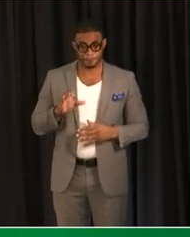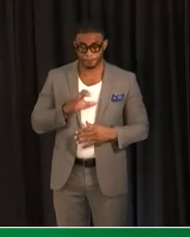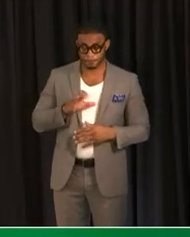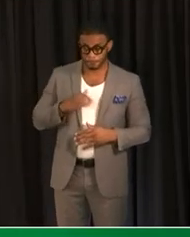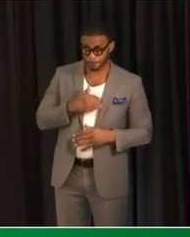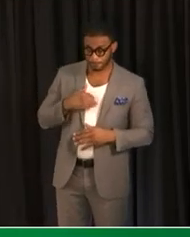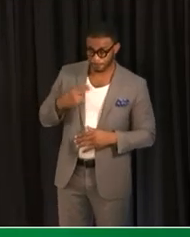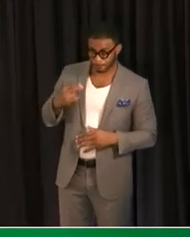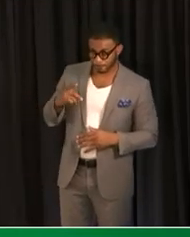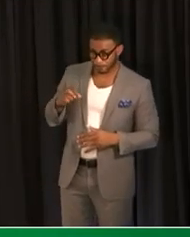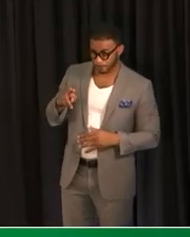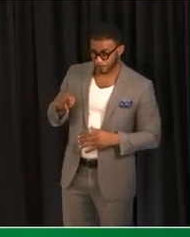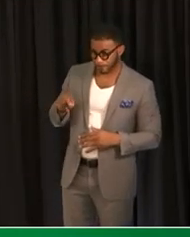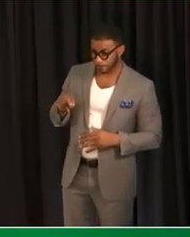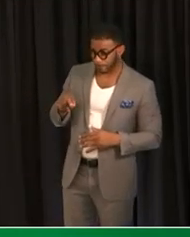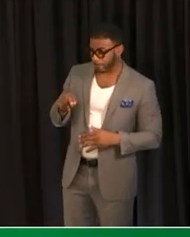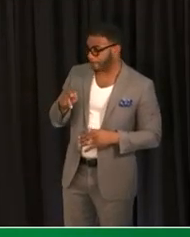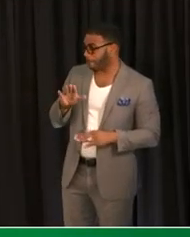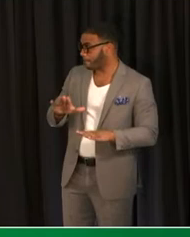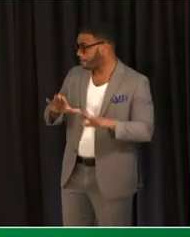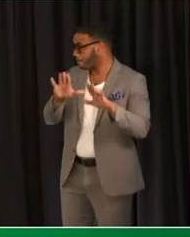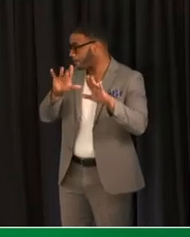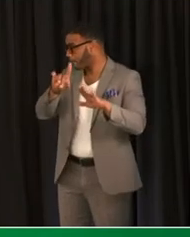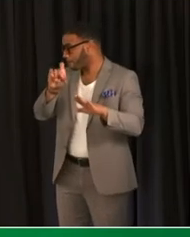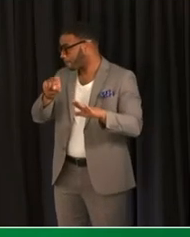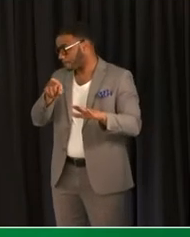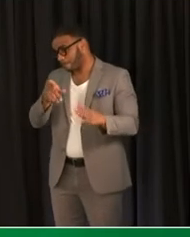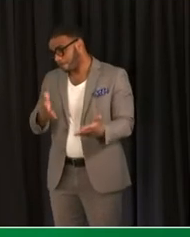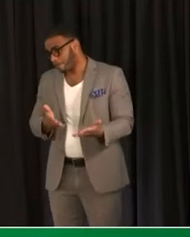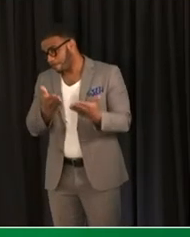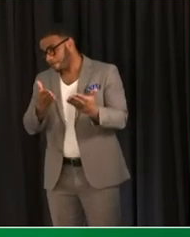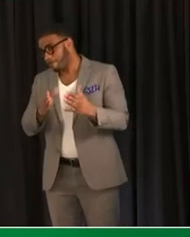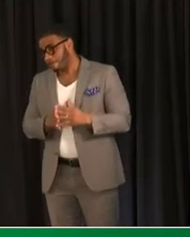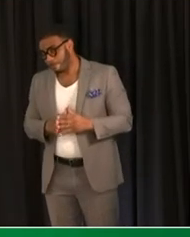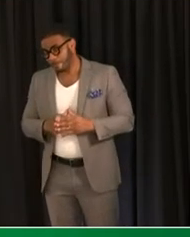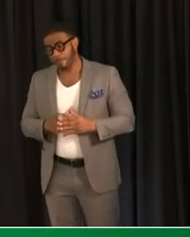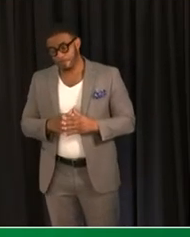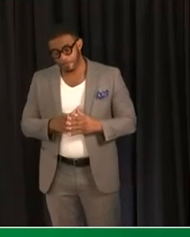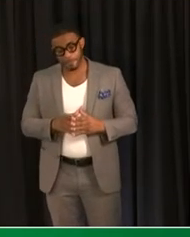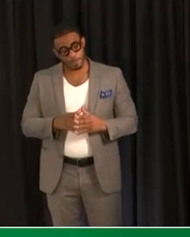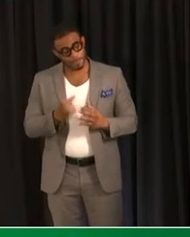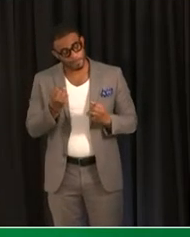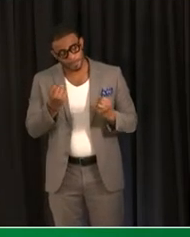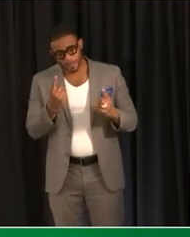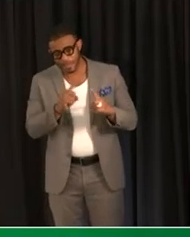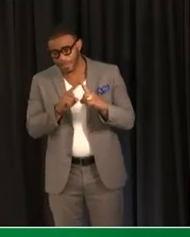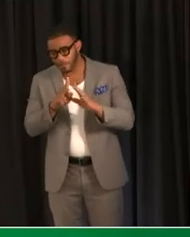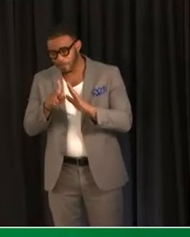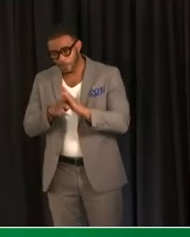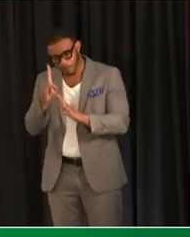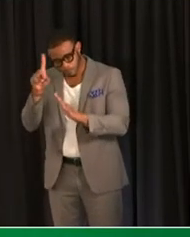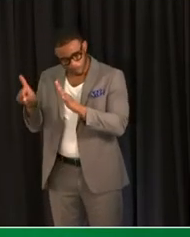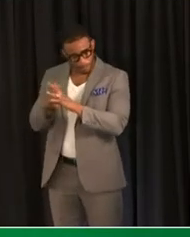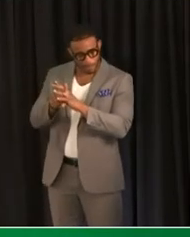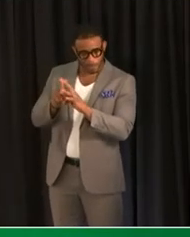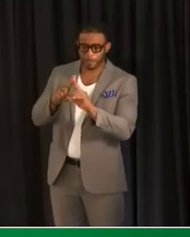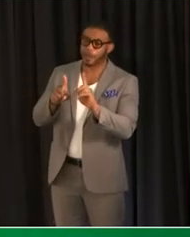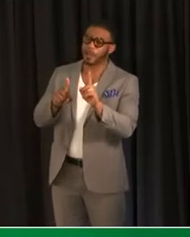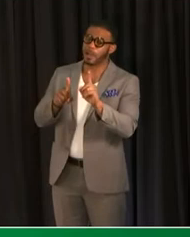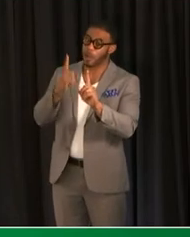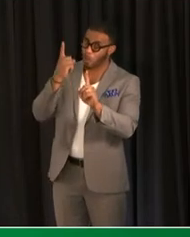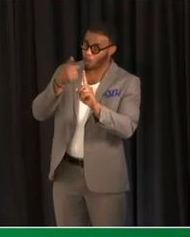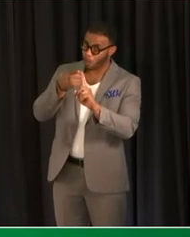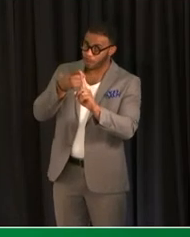Councilmember Henderson? That's a great question that you raised, and there are a number of different principles that come to mind,